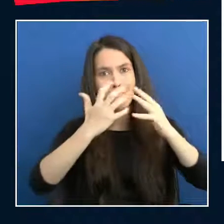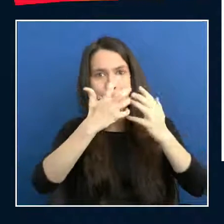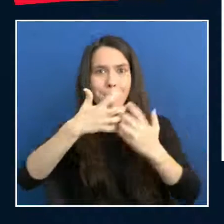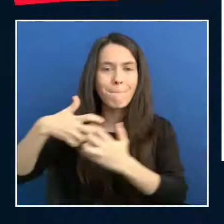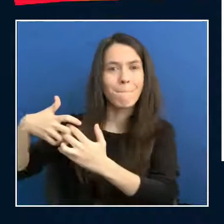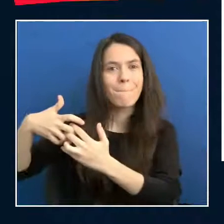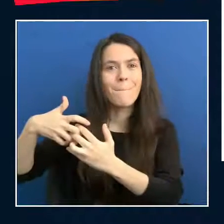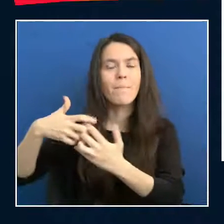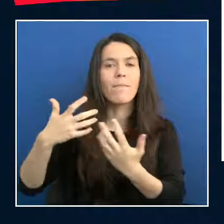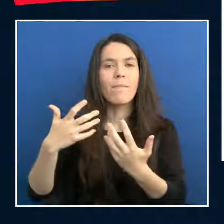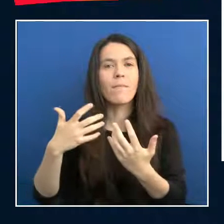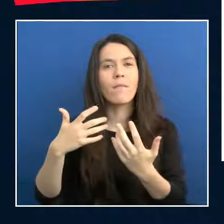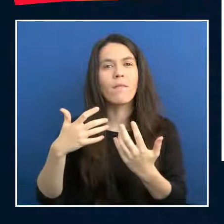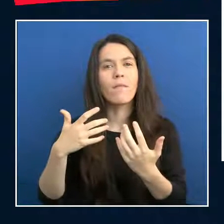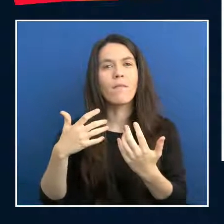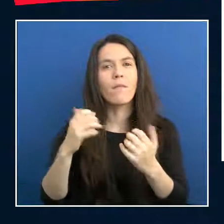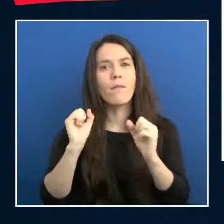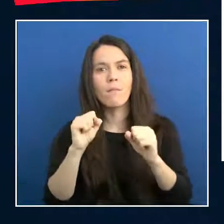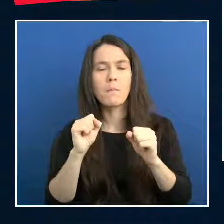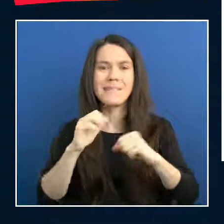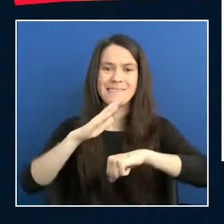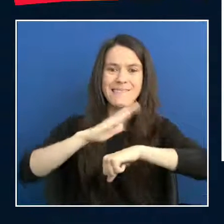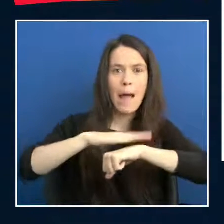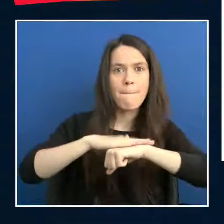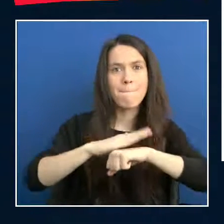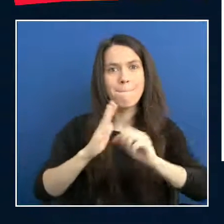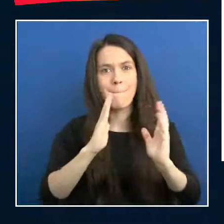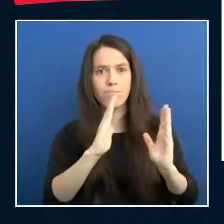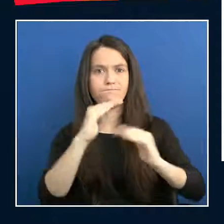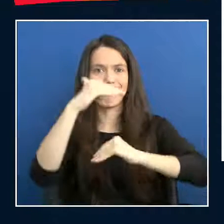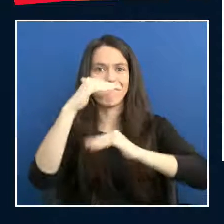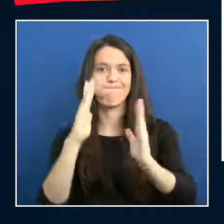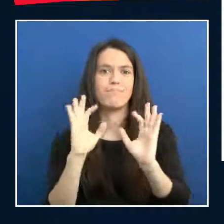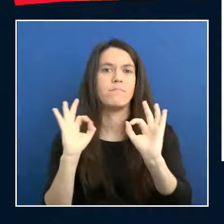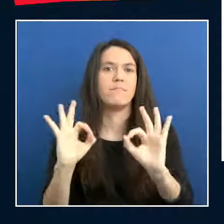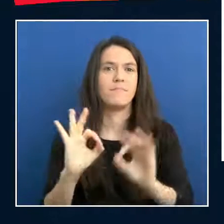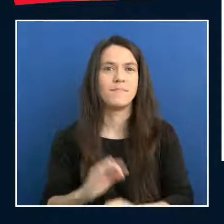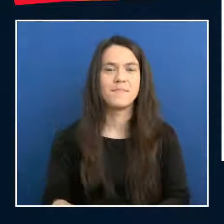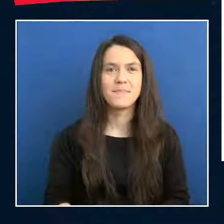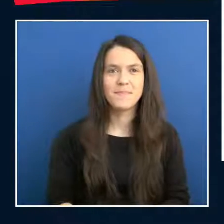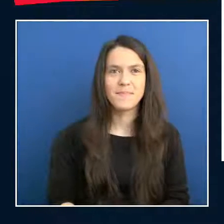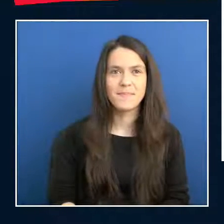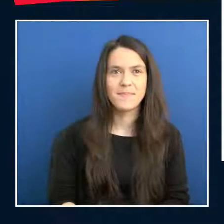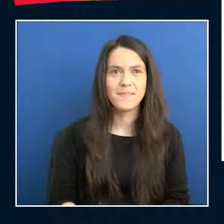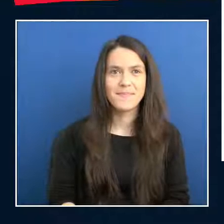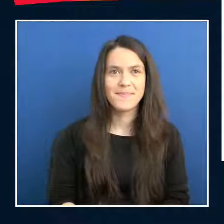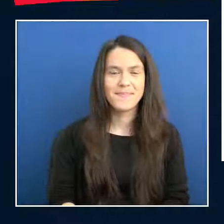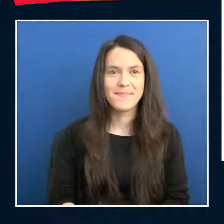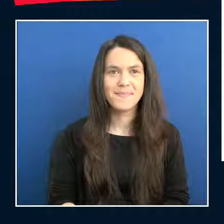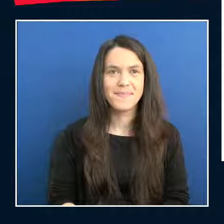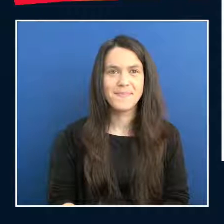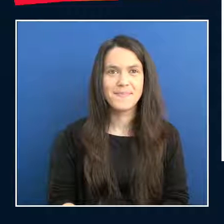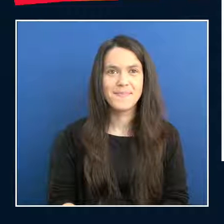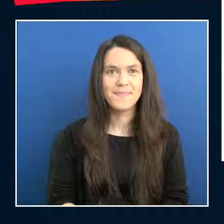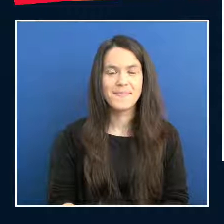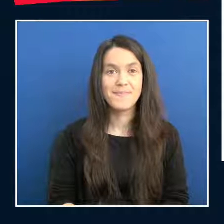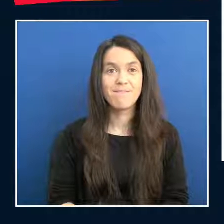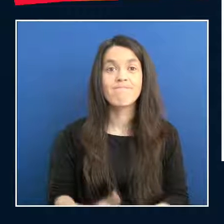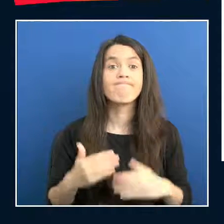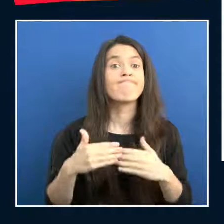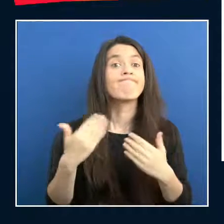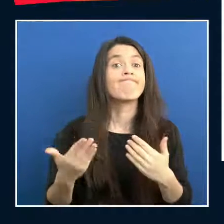available at this early time frame. And then, and then we had an issue and every